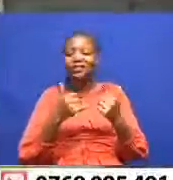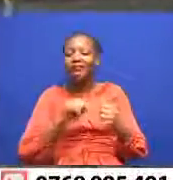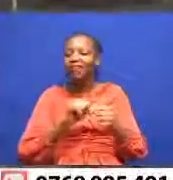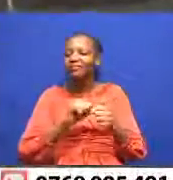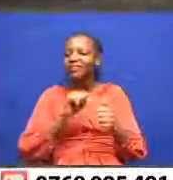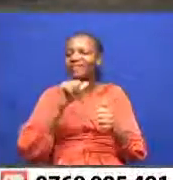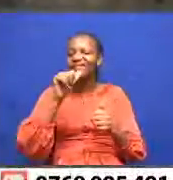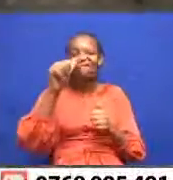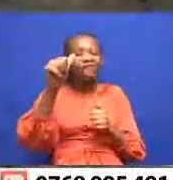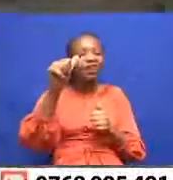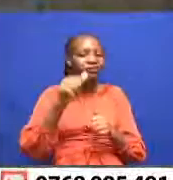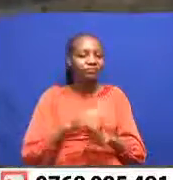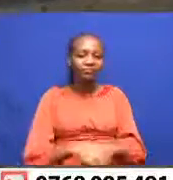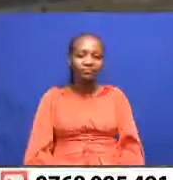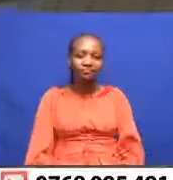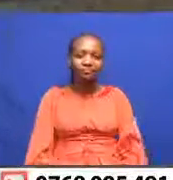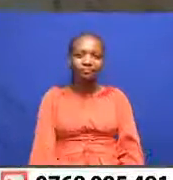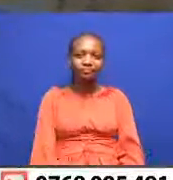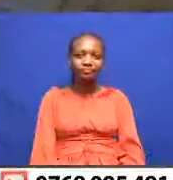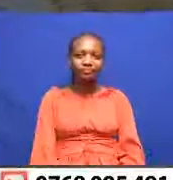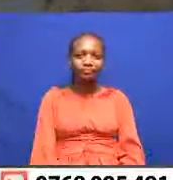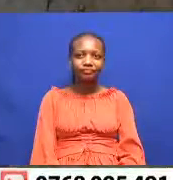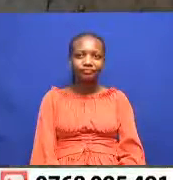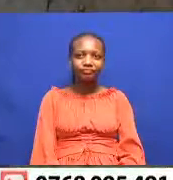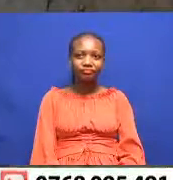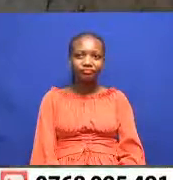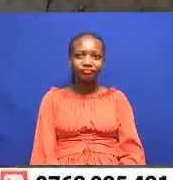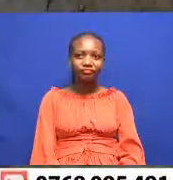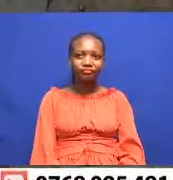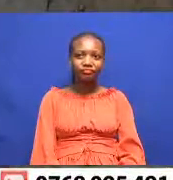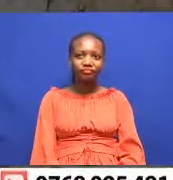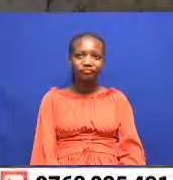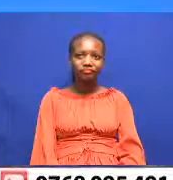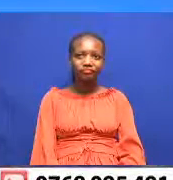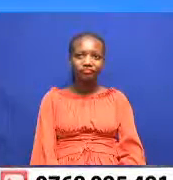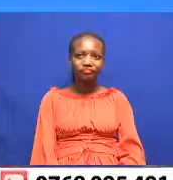David Mudhoka, TV 47. Well, all right.